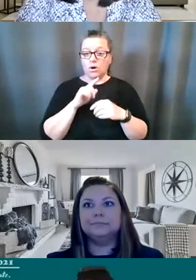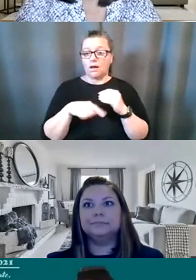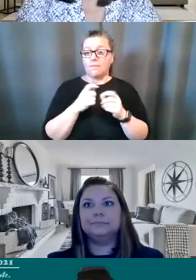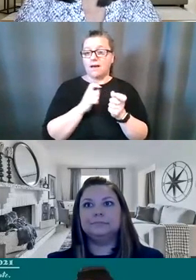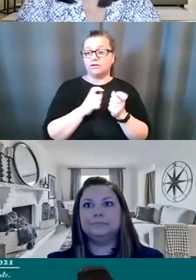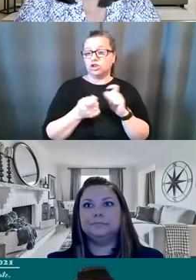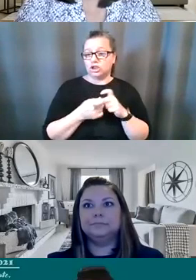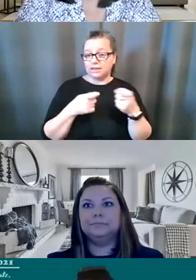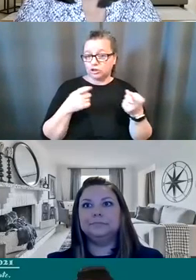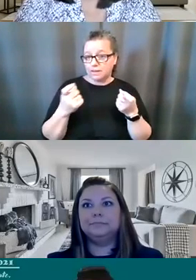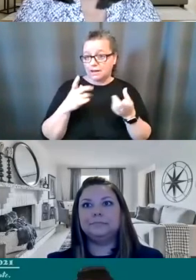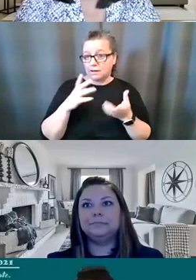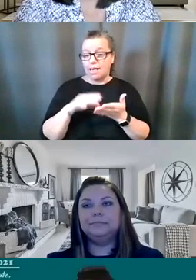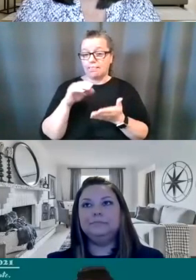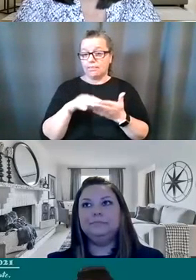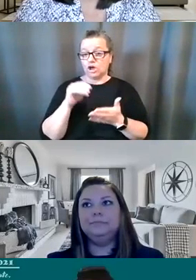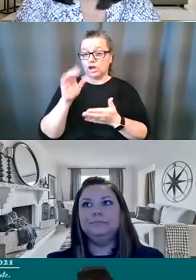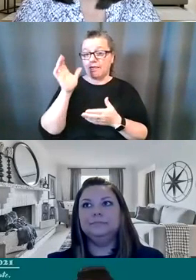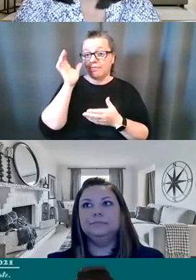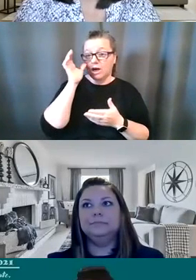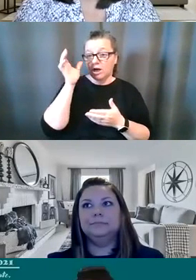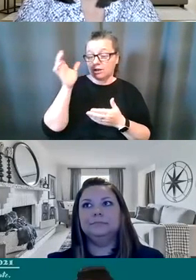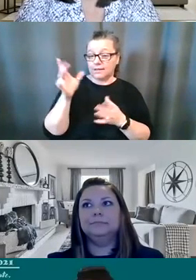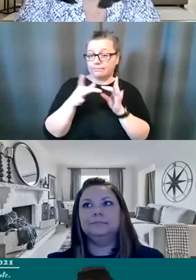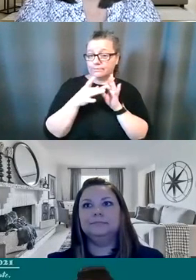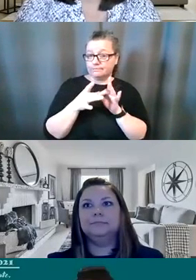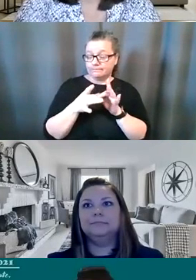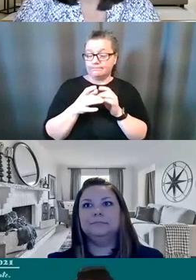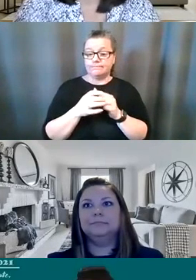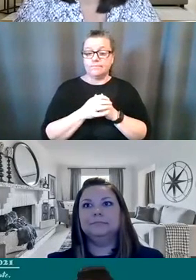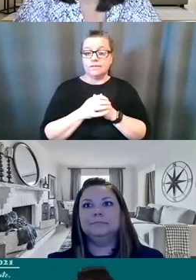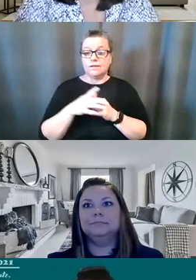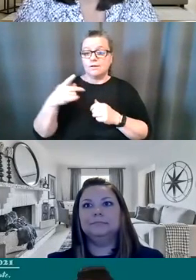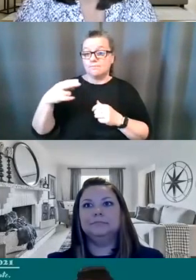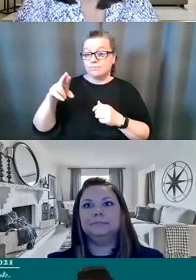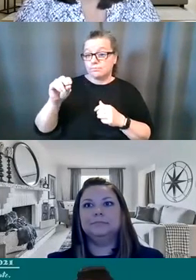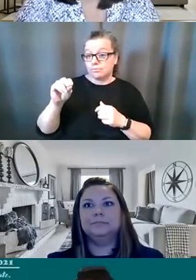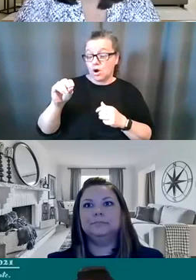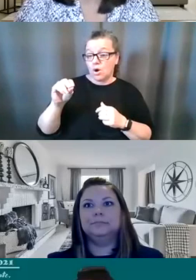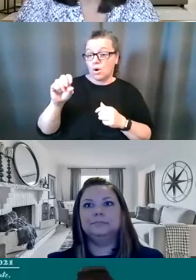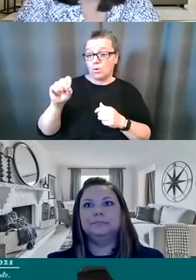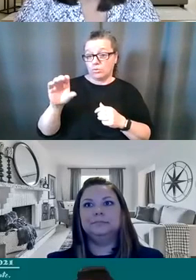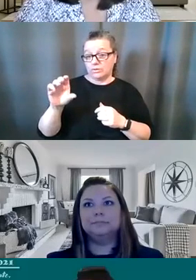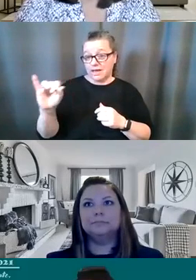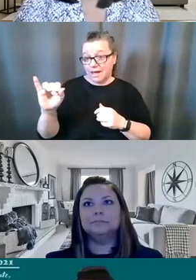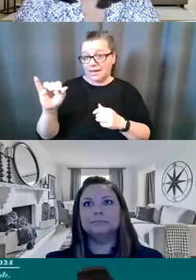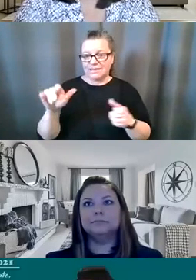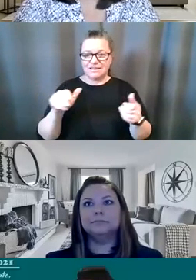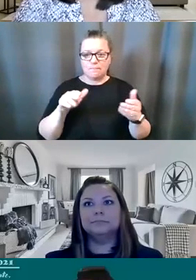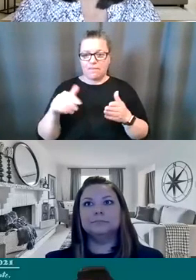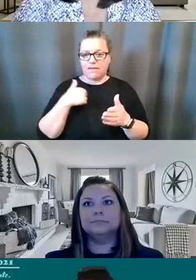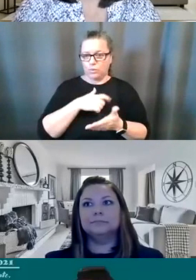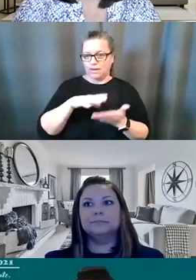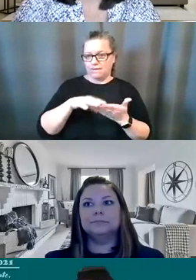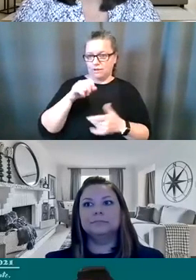management and learn the concepts around them. ProSci is the methodology that we have learned, but there